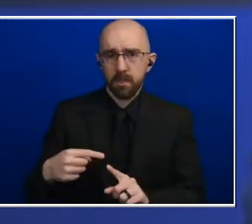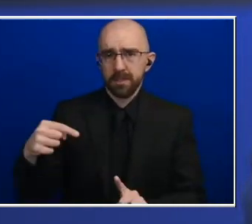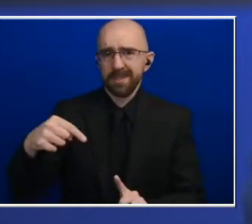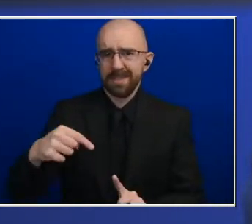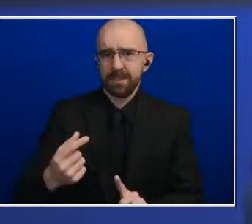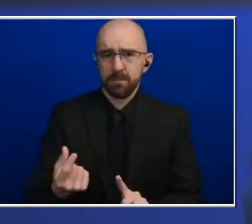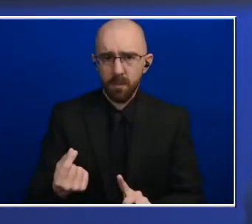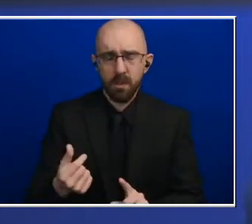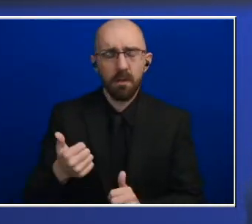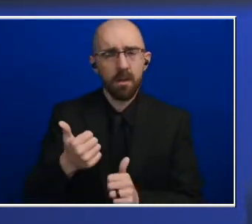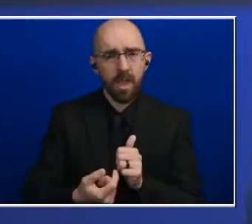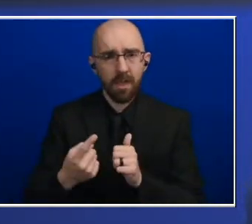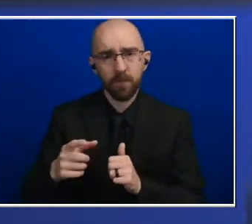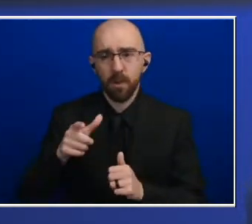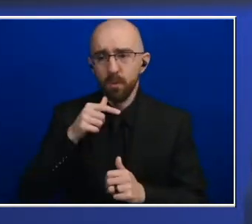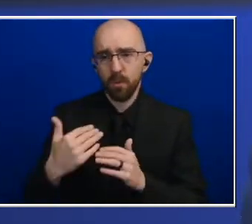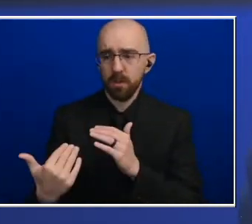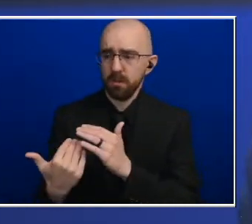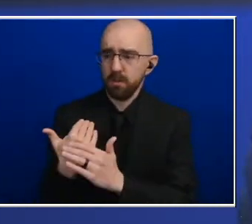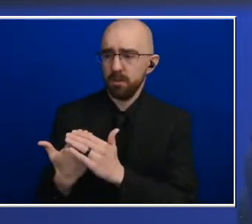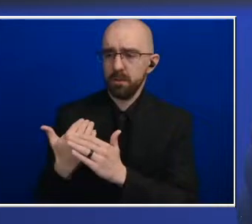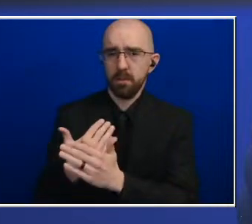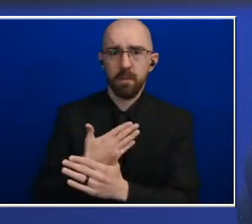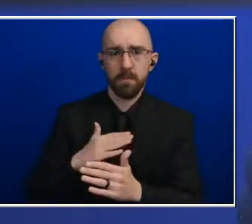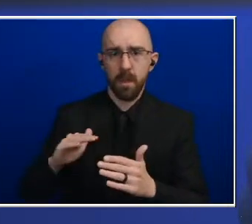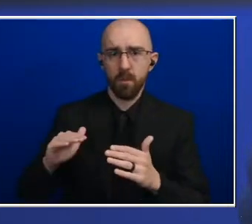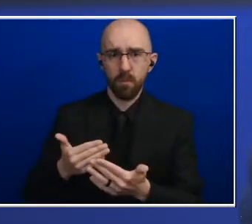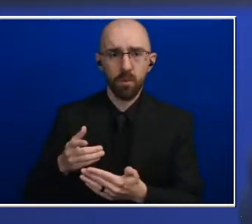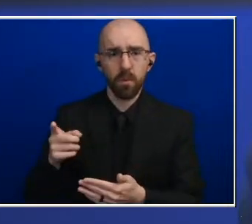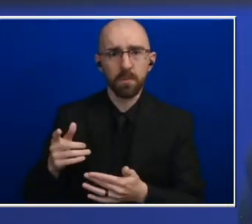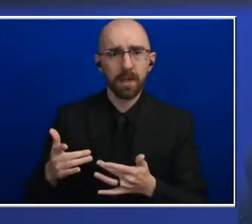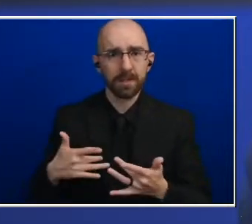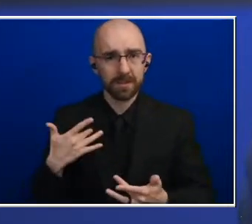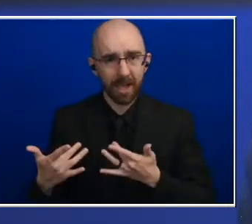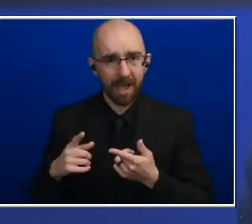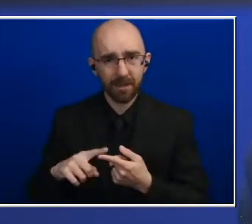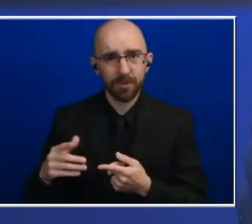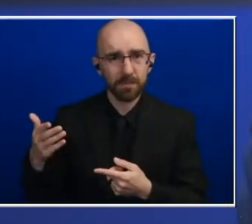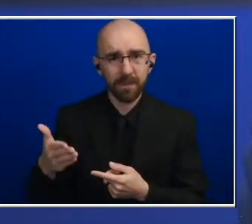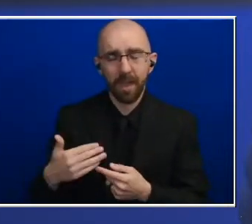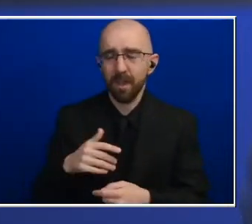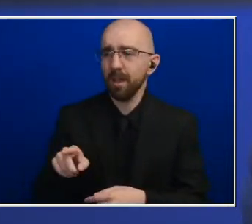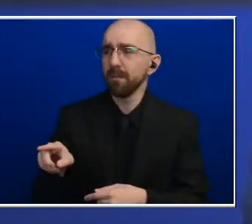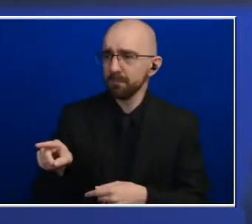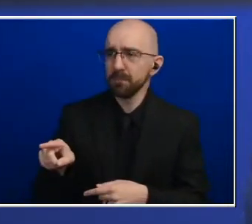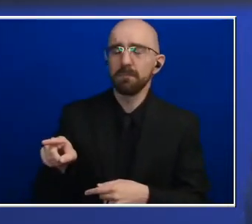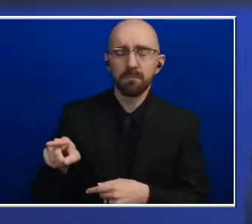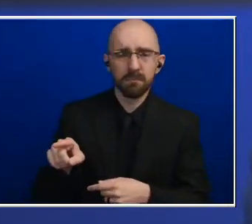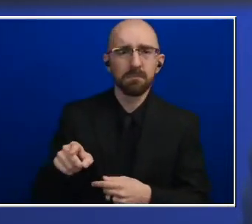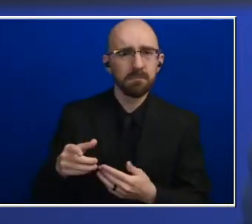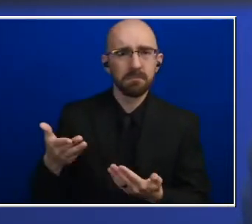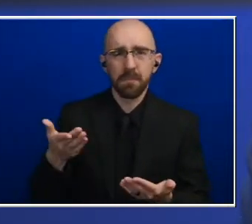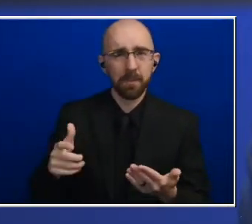who came into my room was excited to be there. Even if they weren't really excited to be there, they let